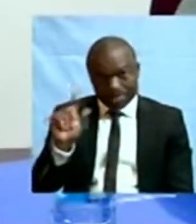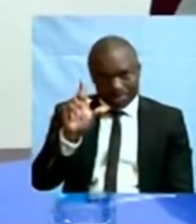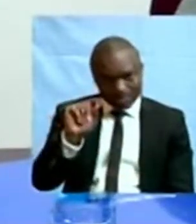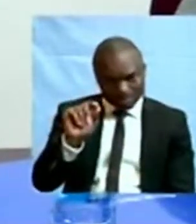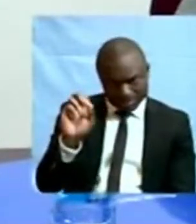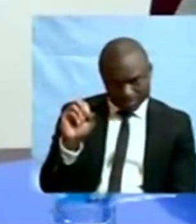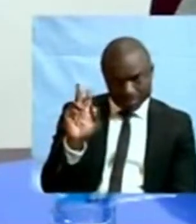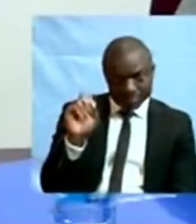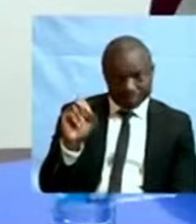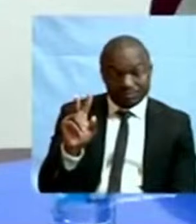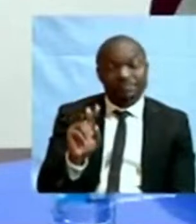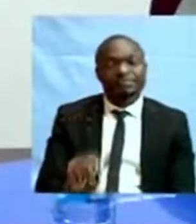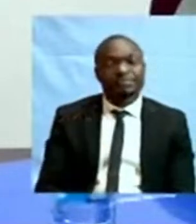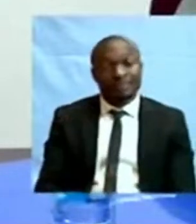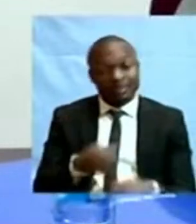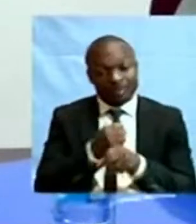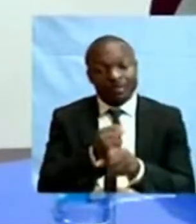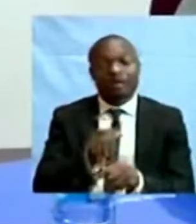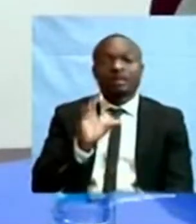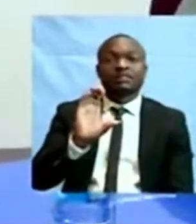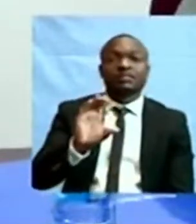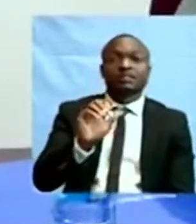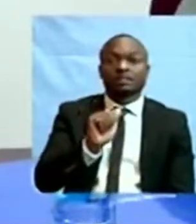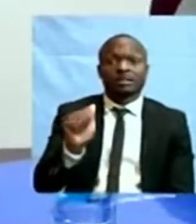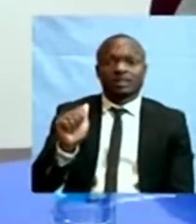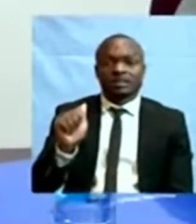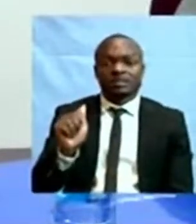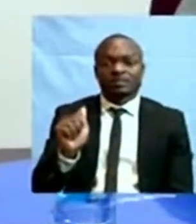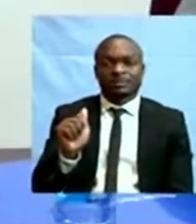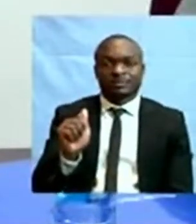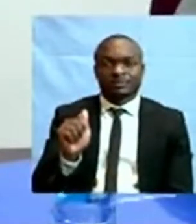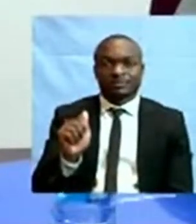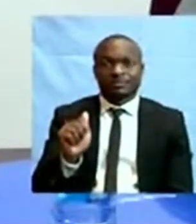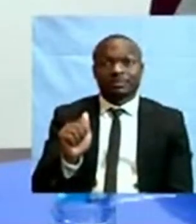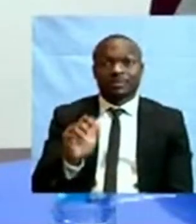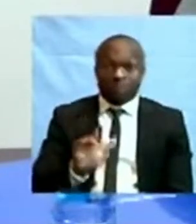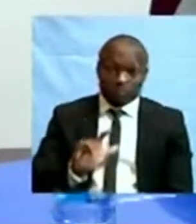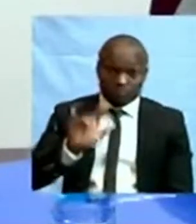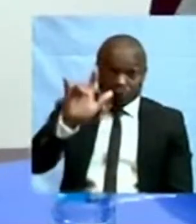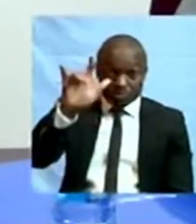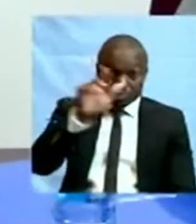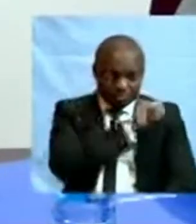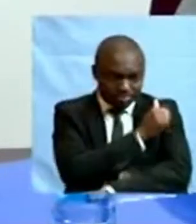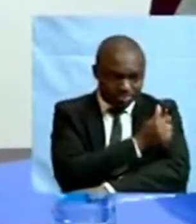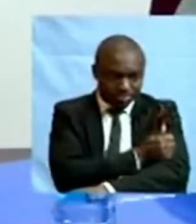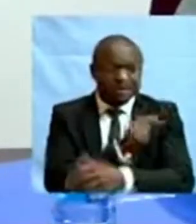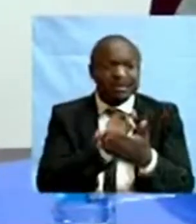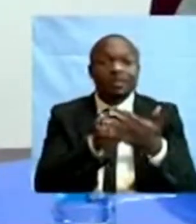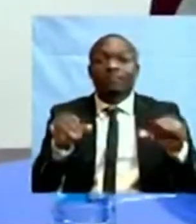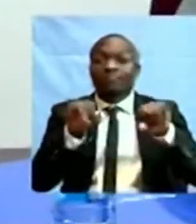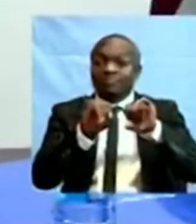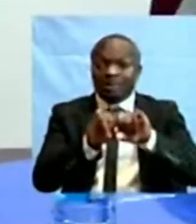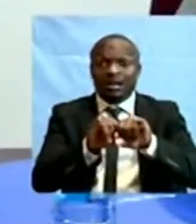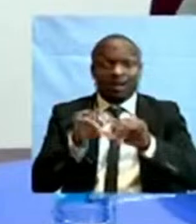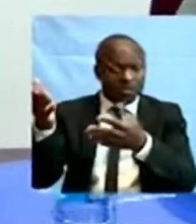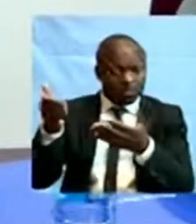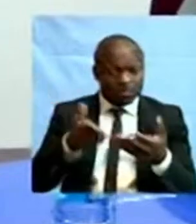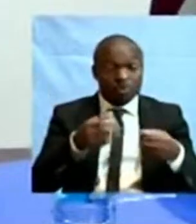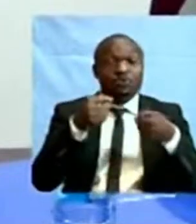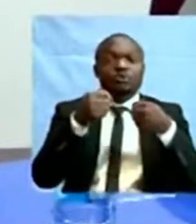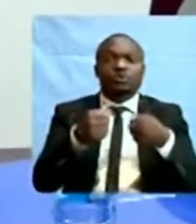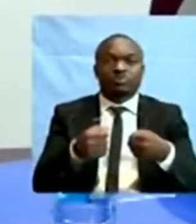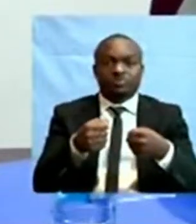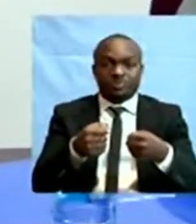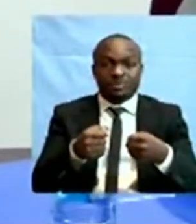2012, we established CAA, Civil Aviation Authority. This was very important because it brought back confidence, because